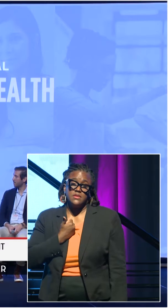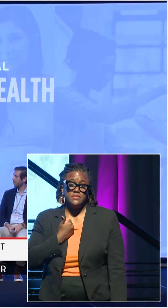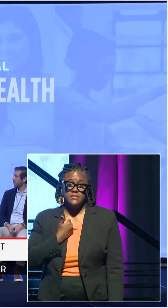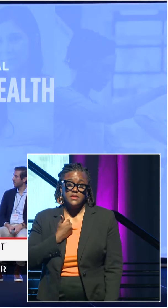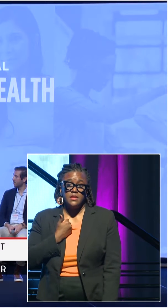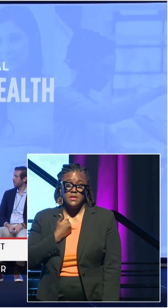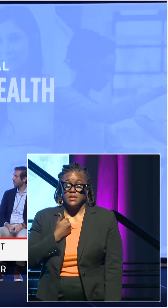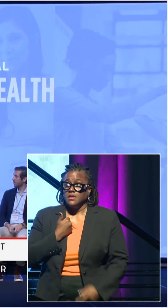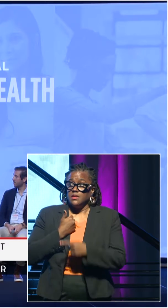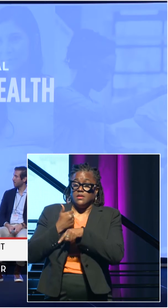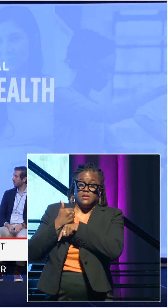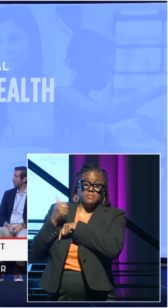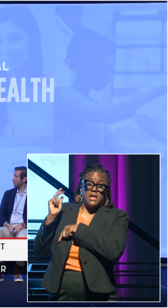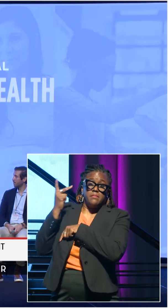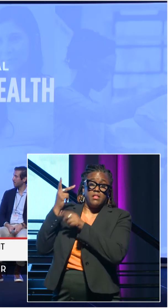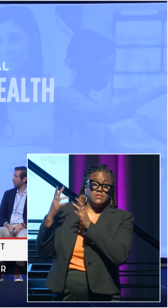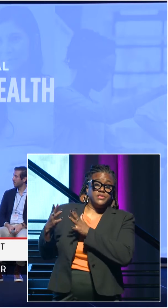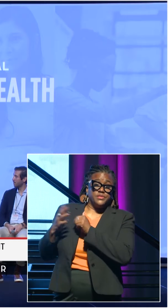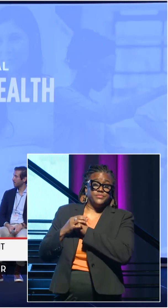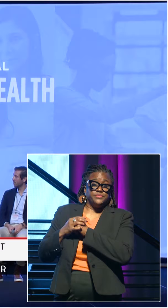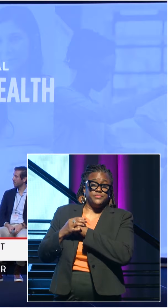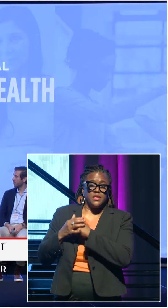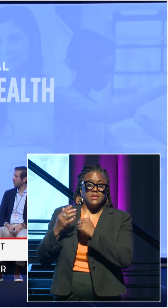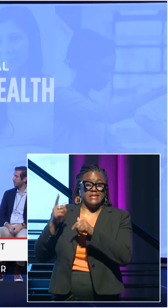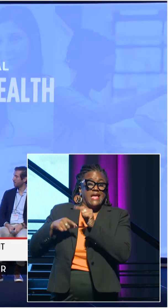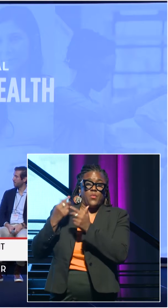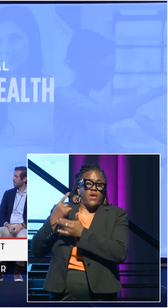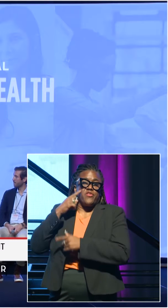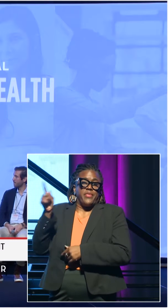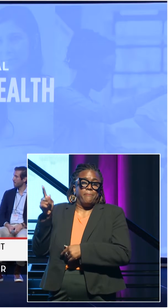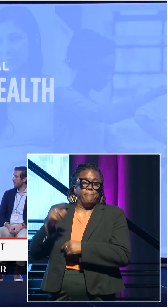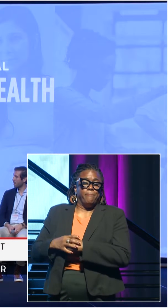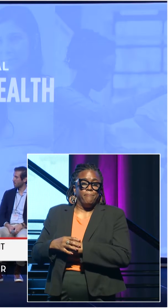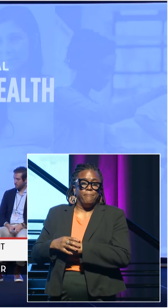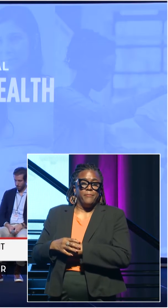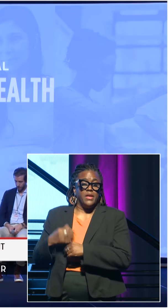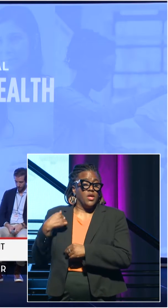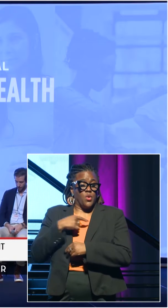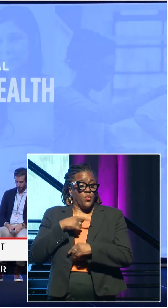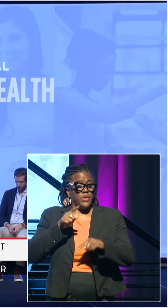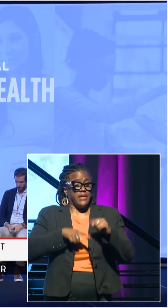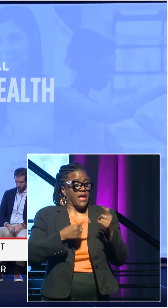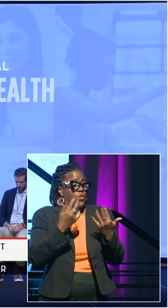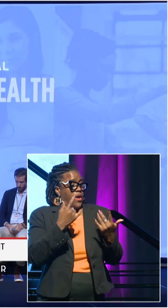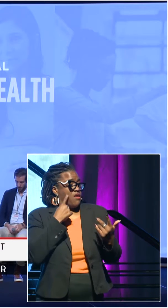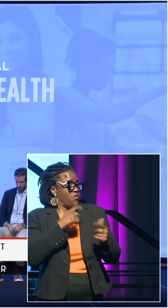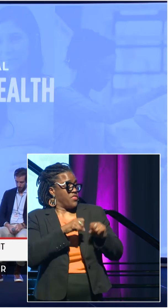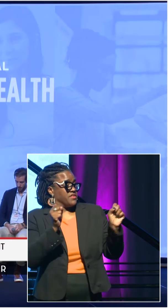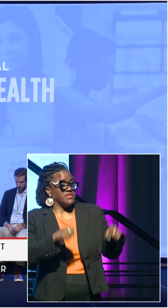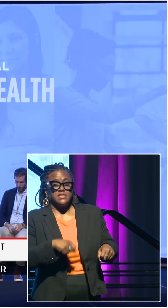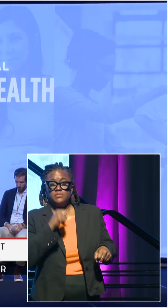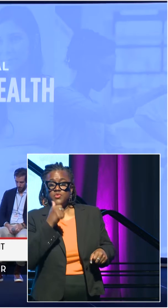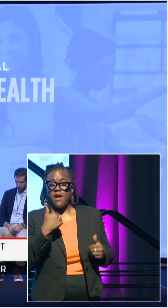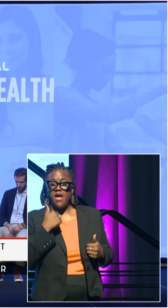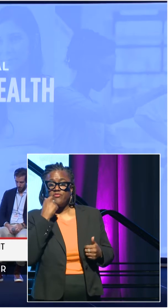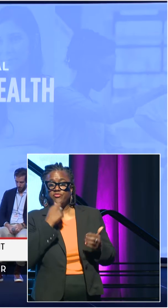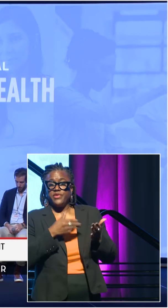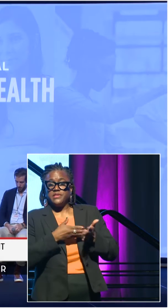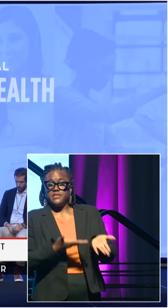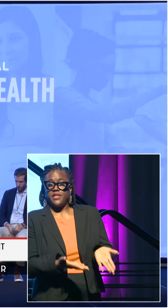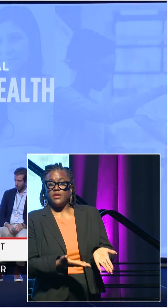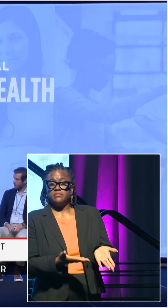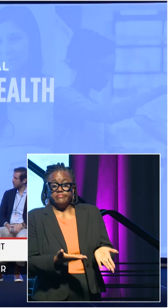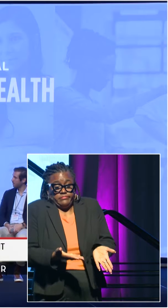for politicians. We can't wait for the system to no longer be infused with racism. We have it